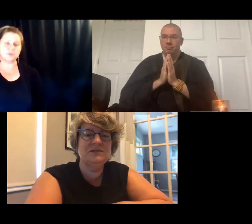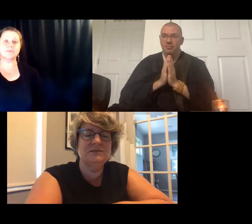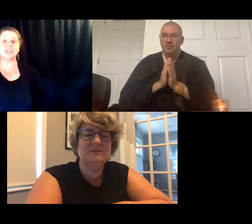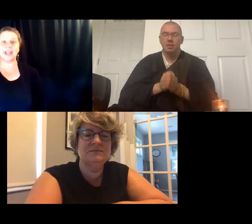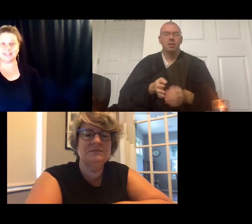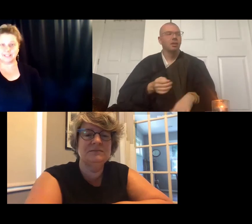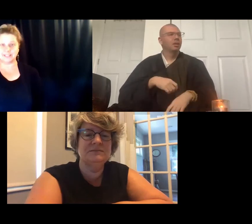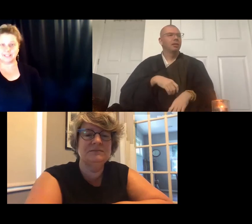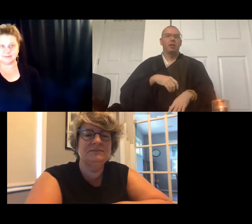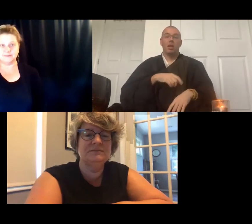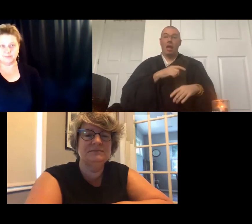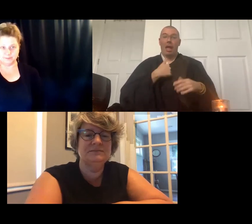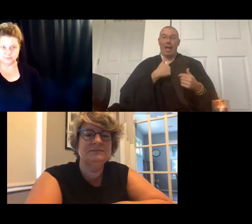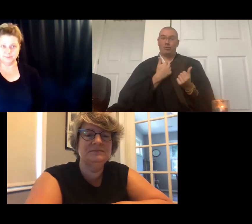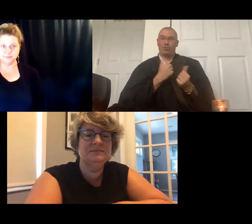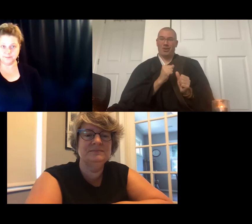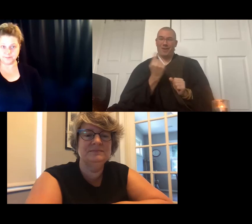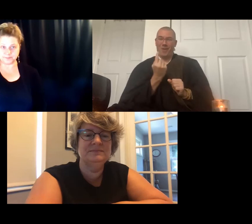They do some chanting.